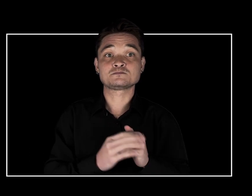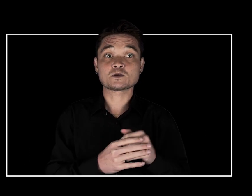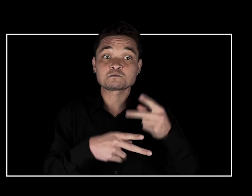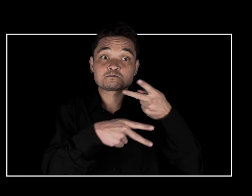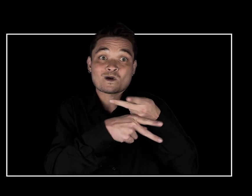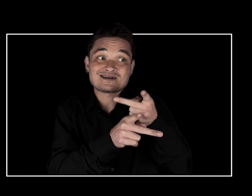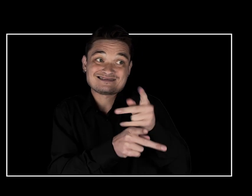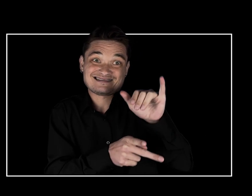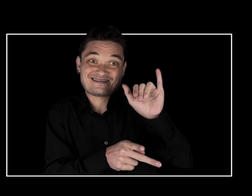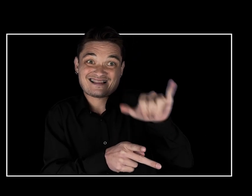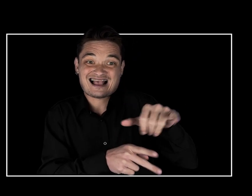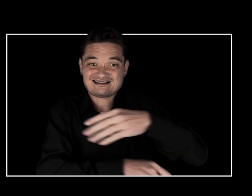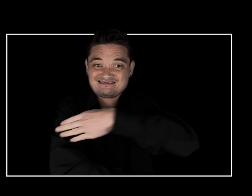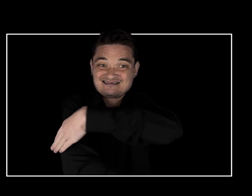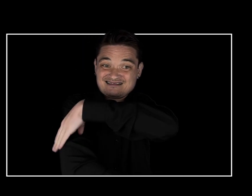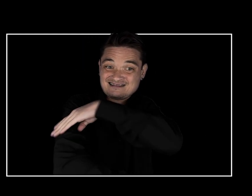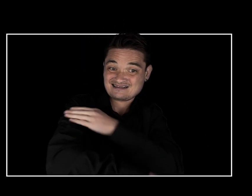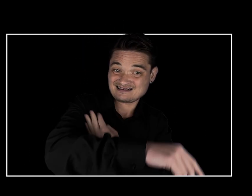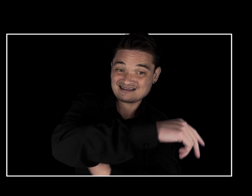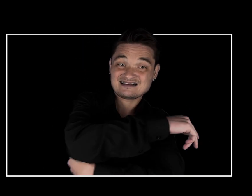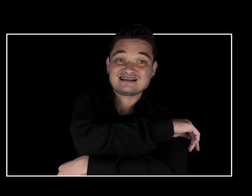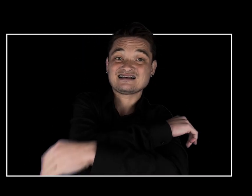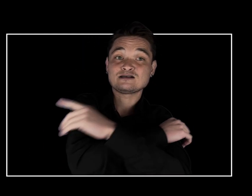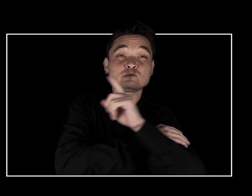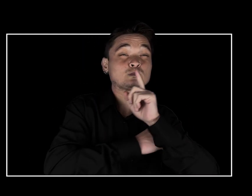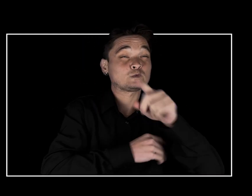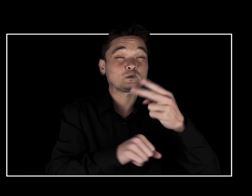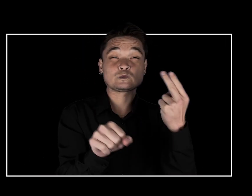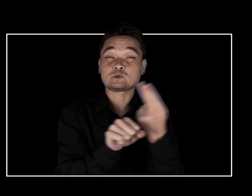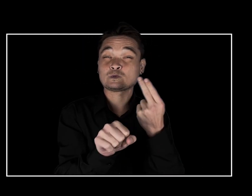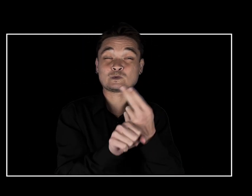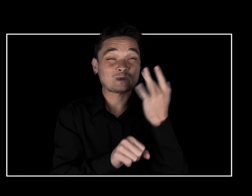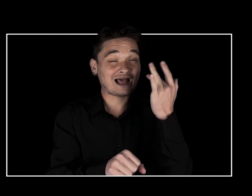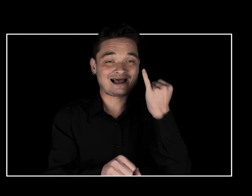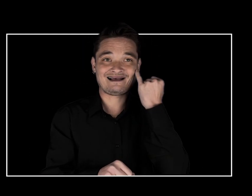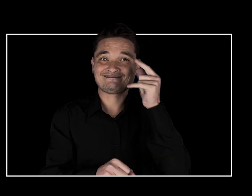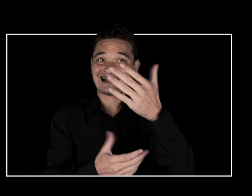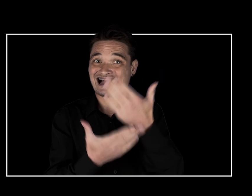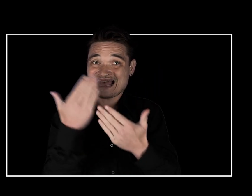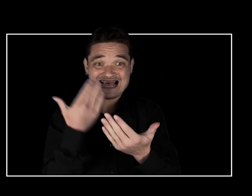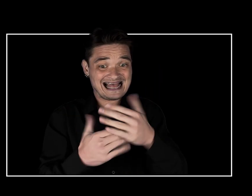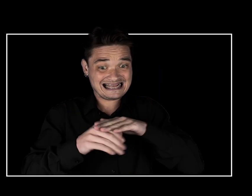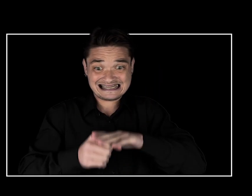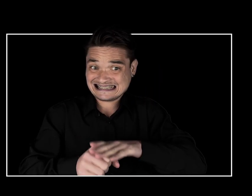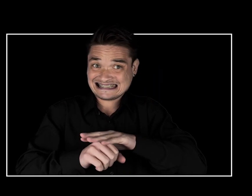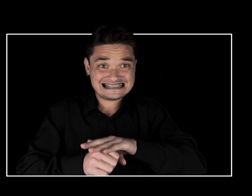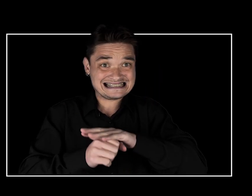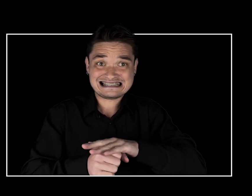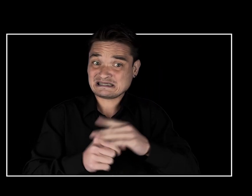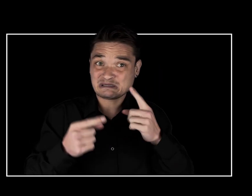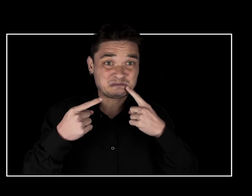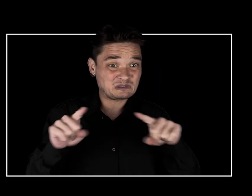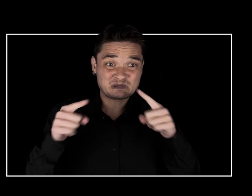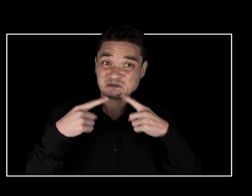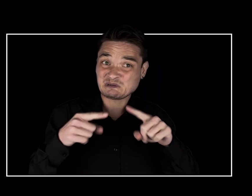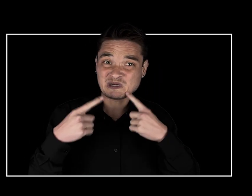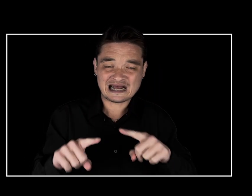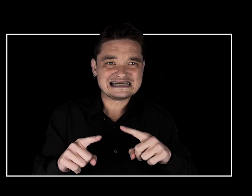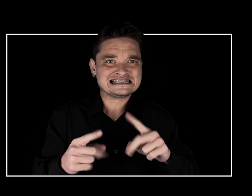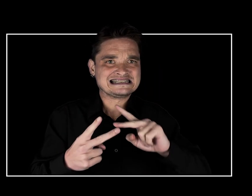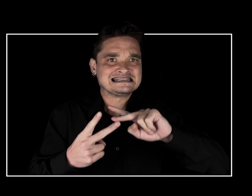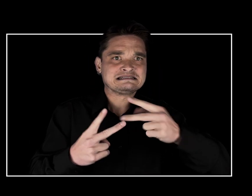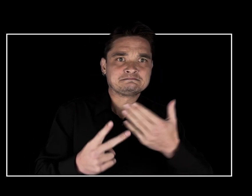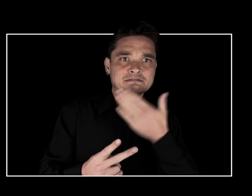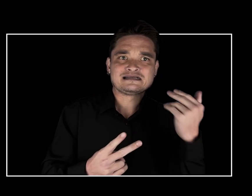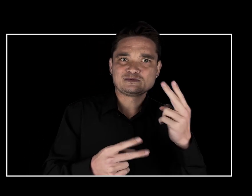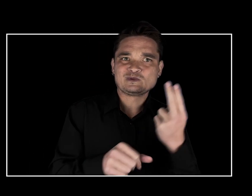are proven effective and are better than improvised tourniquets, as are direct pressure and wound packing.